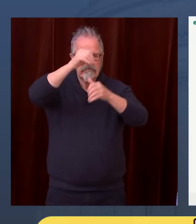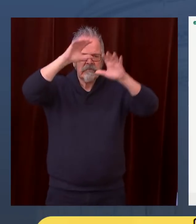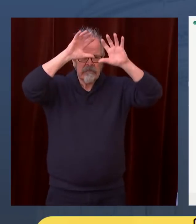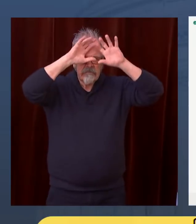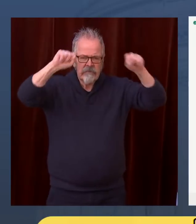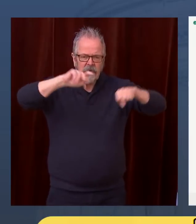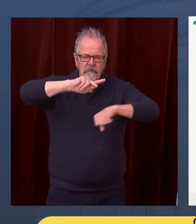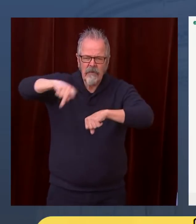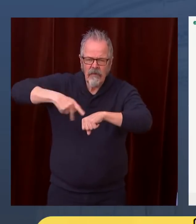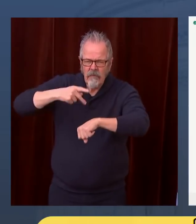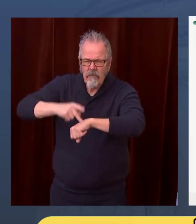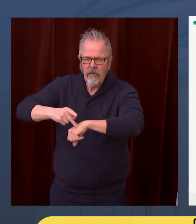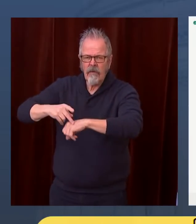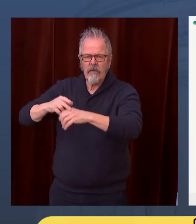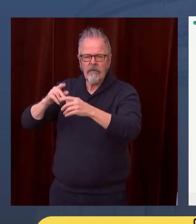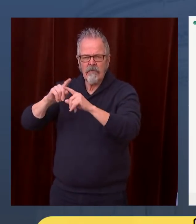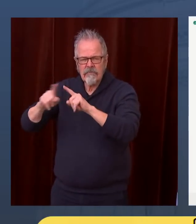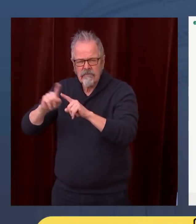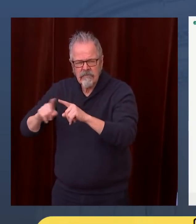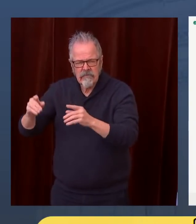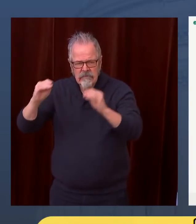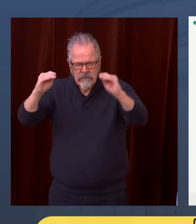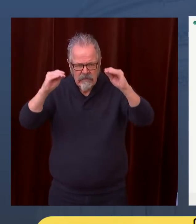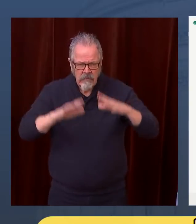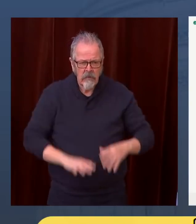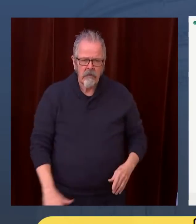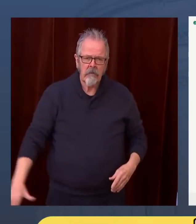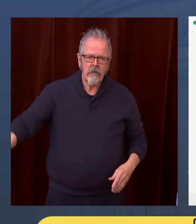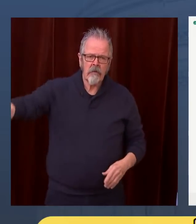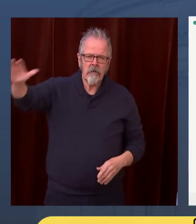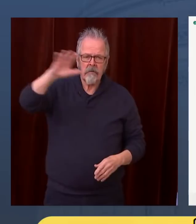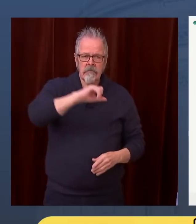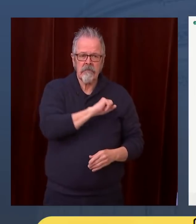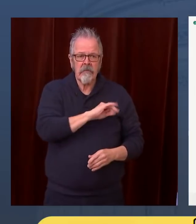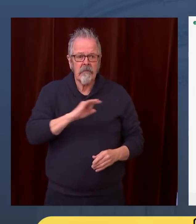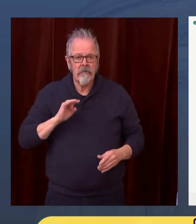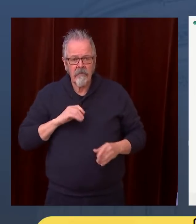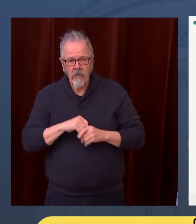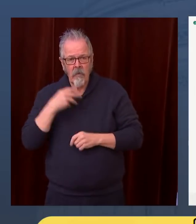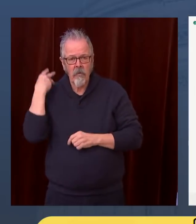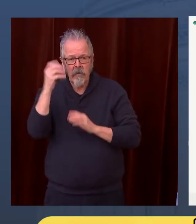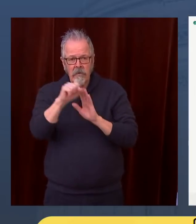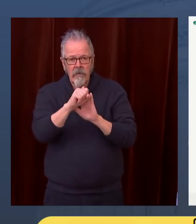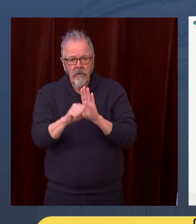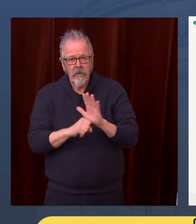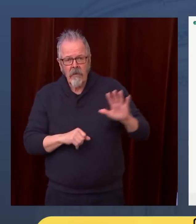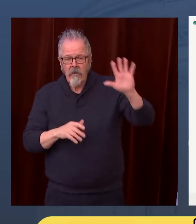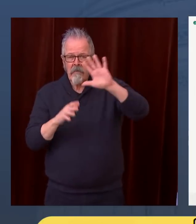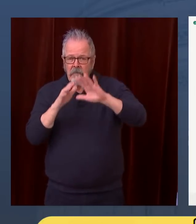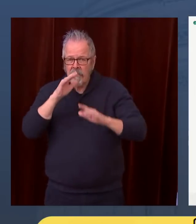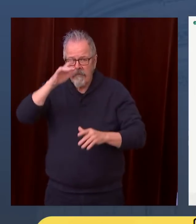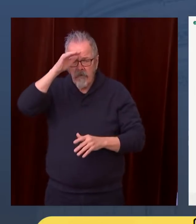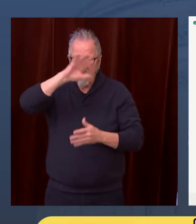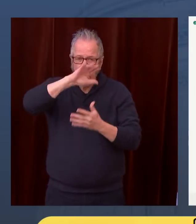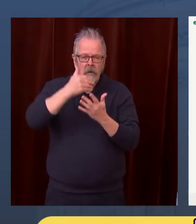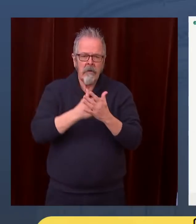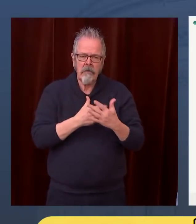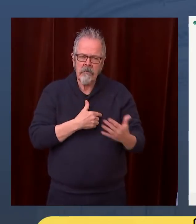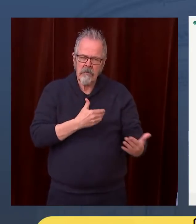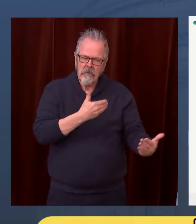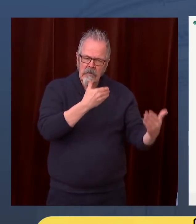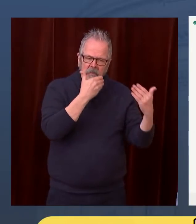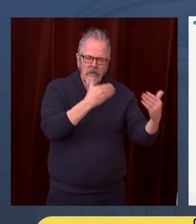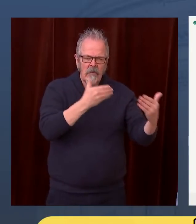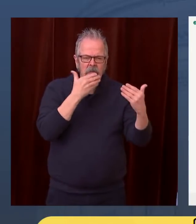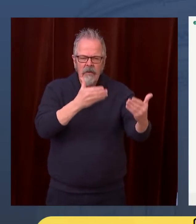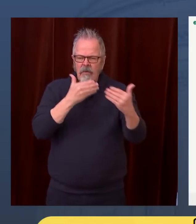and superintendents and teachers and faculty and staff, as well as the parents, and in particular the kids who have done